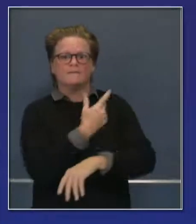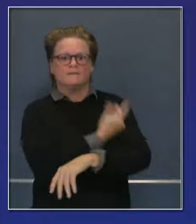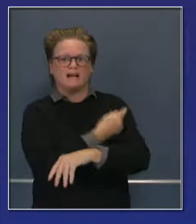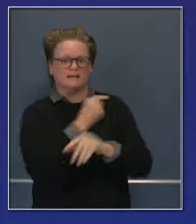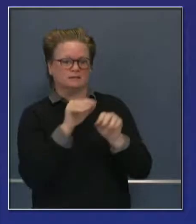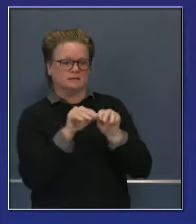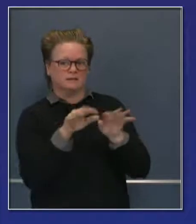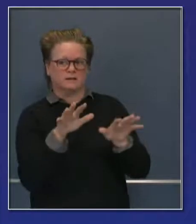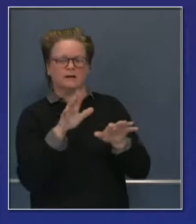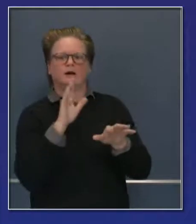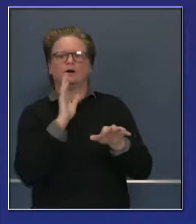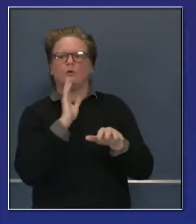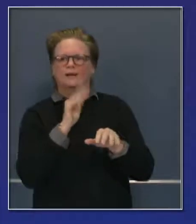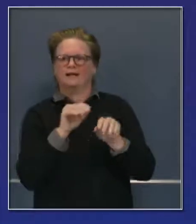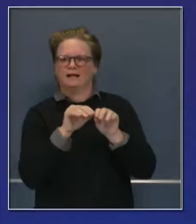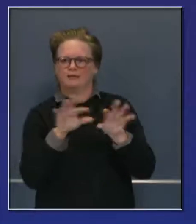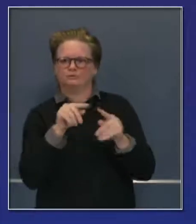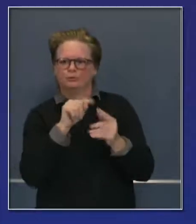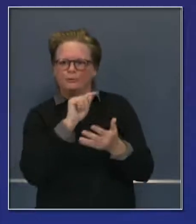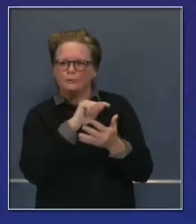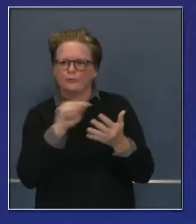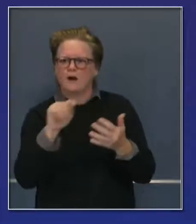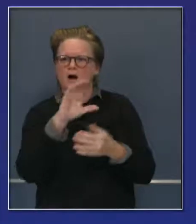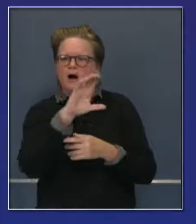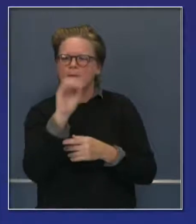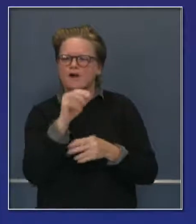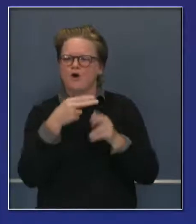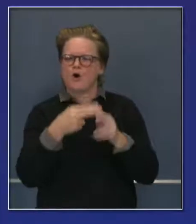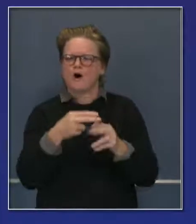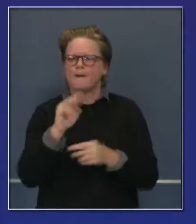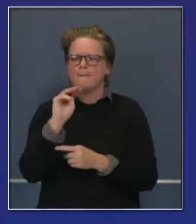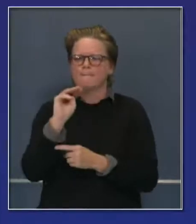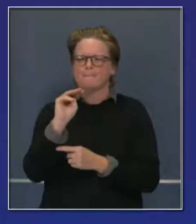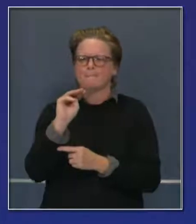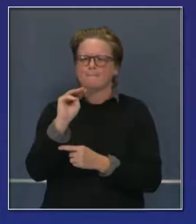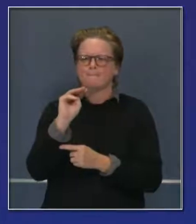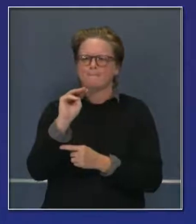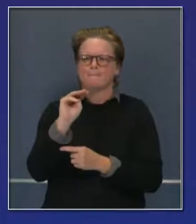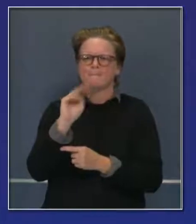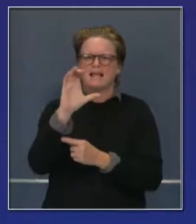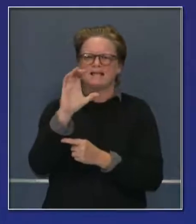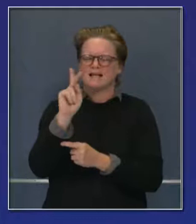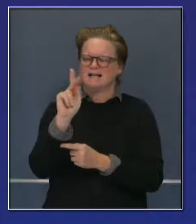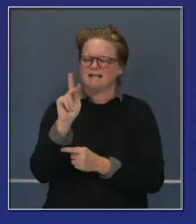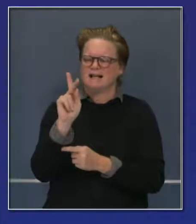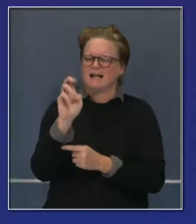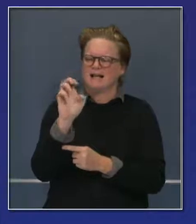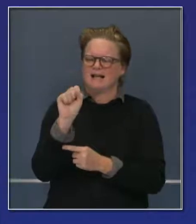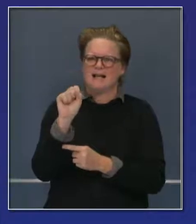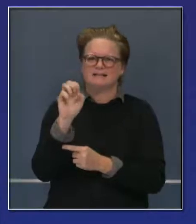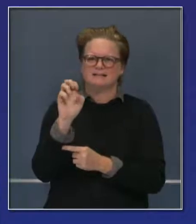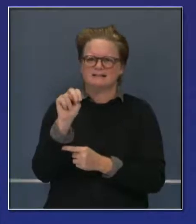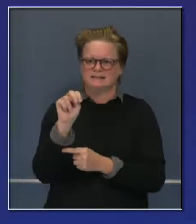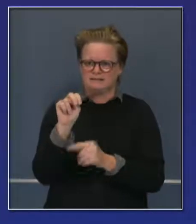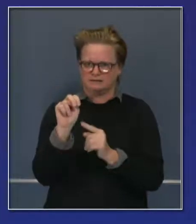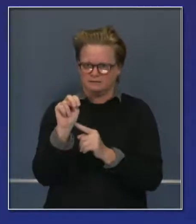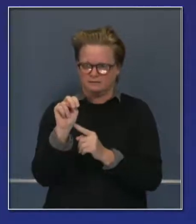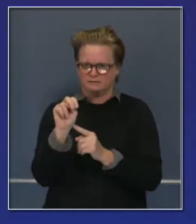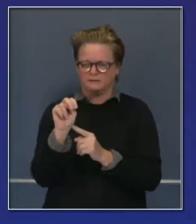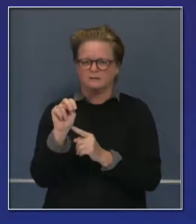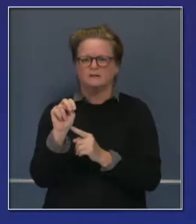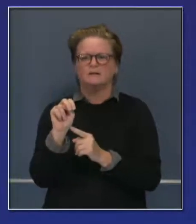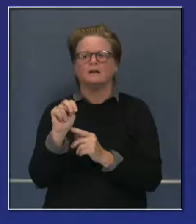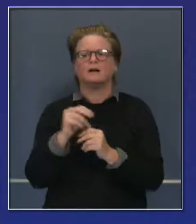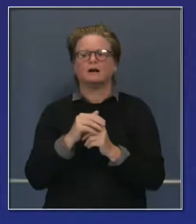McKesson, that will be the middleman on these other vaccines and their distribution channels. We've already been engaged with